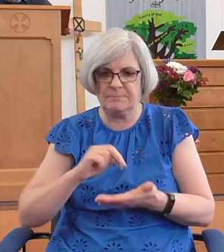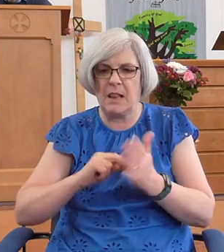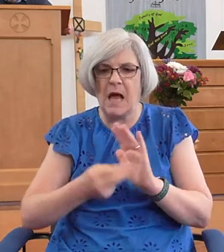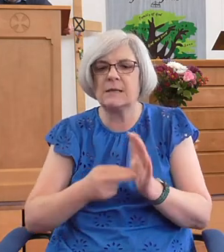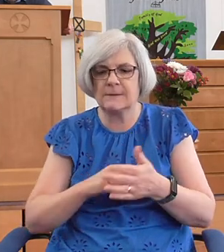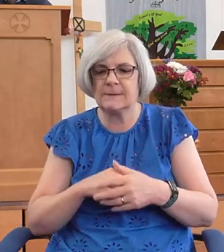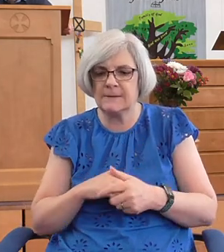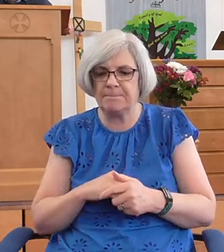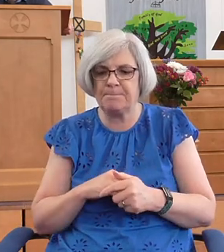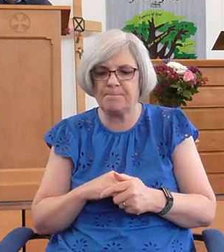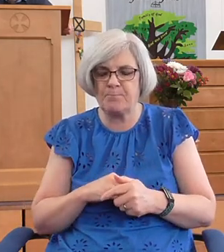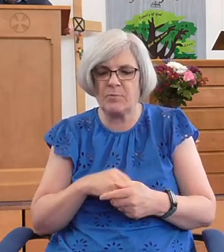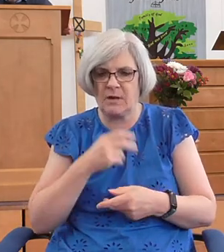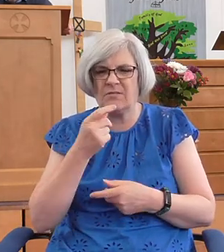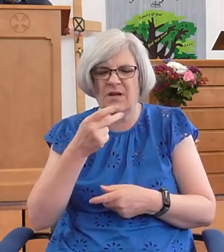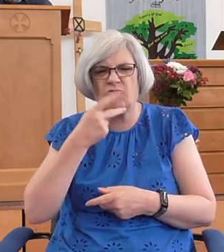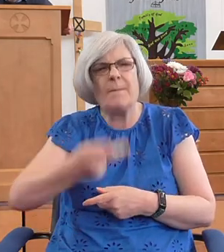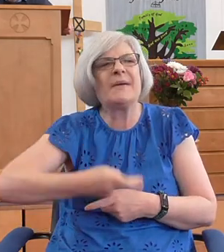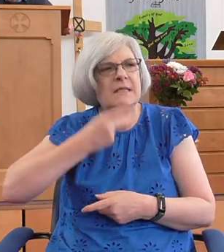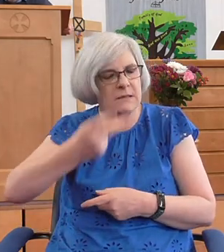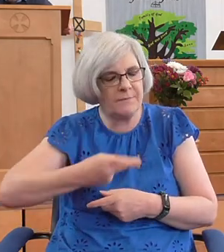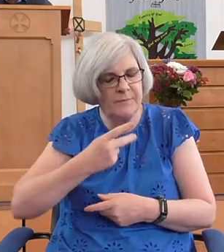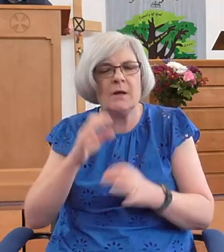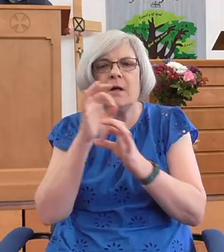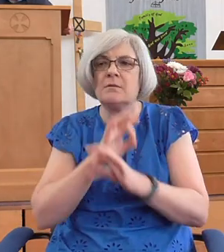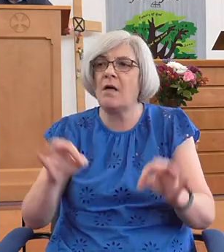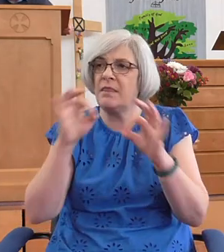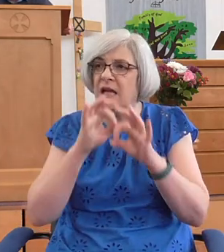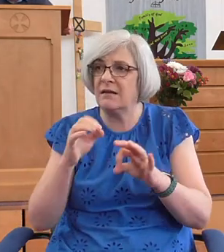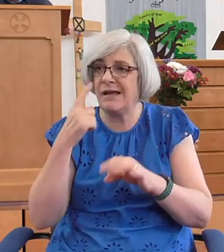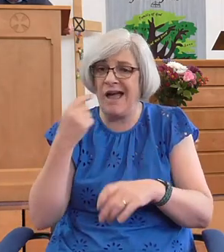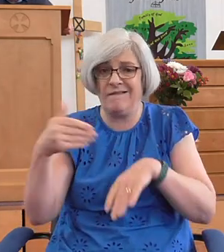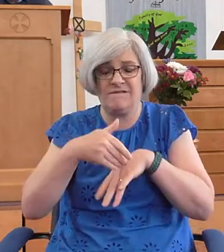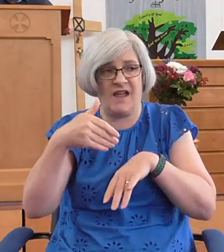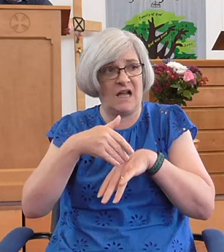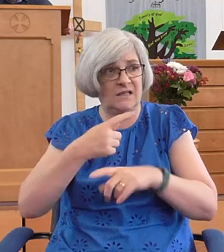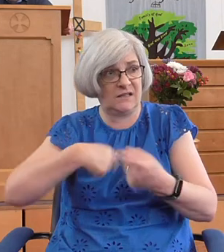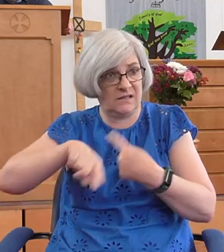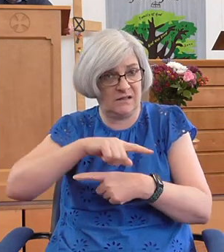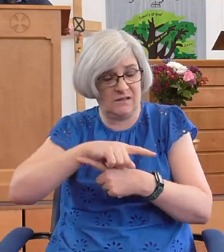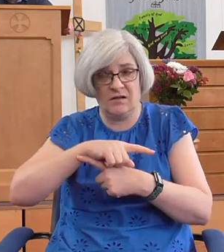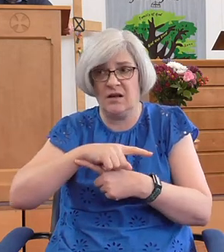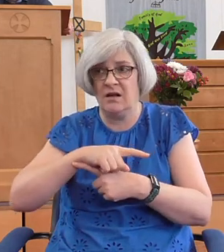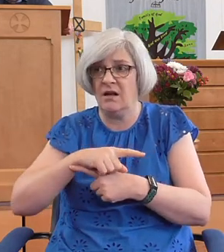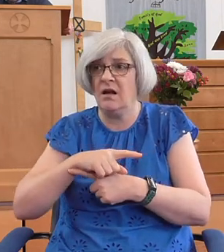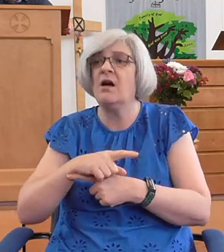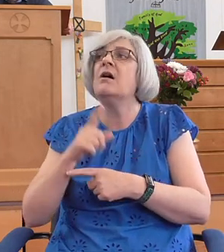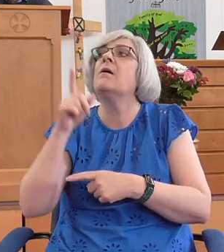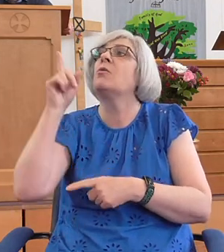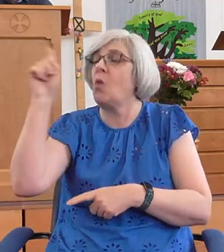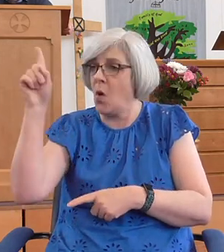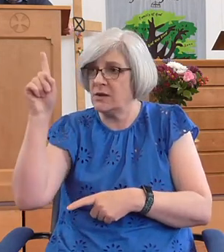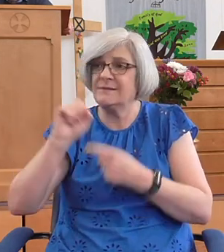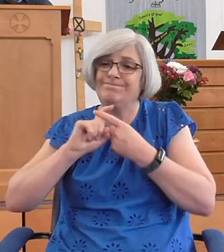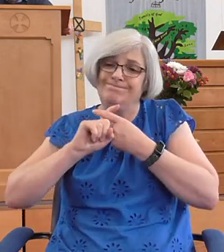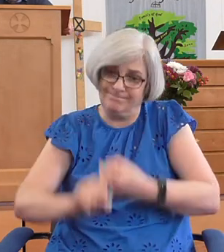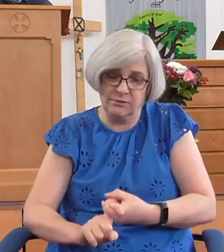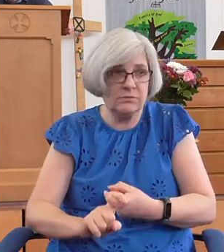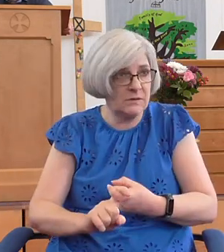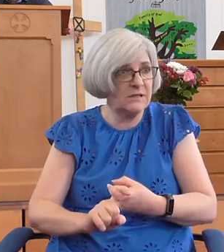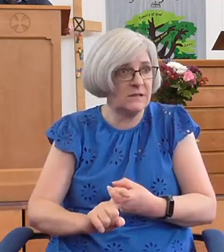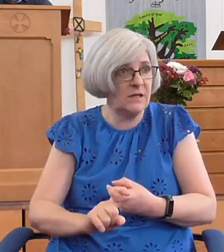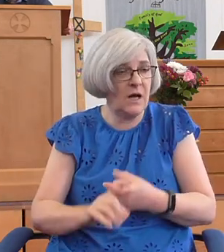Let me repeat that. Nothing ever touches us except by God's determination and